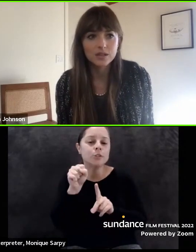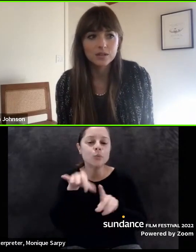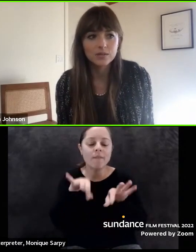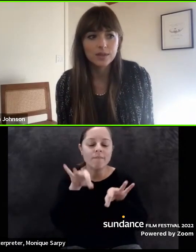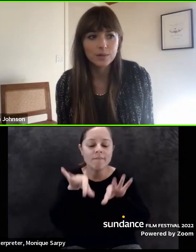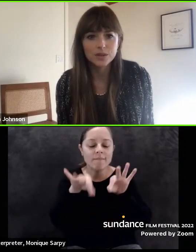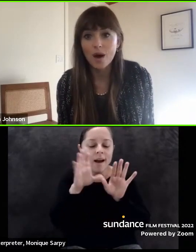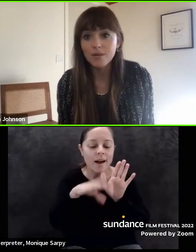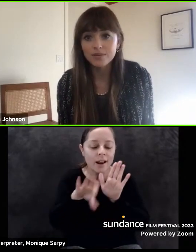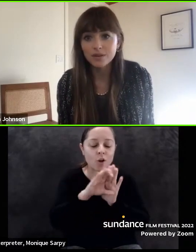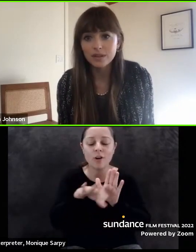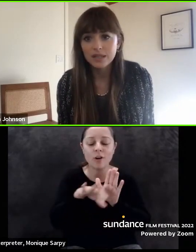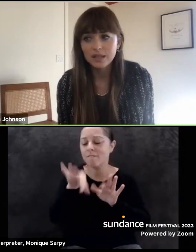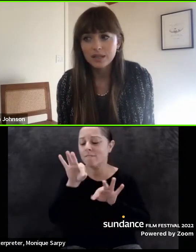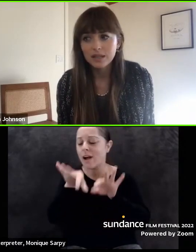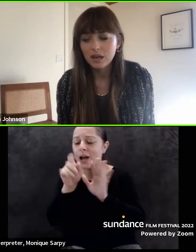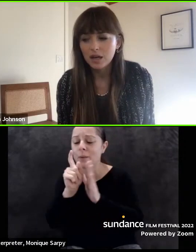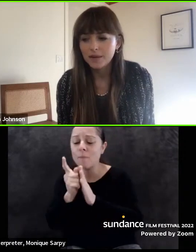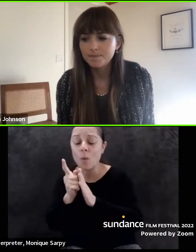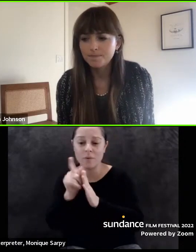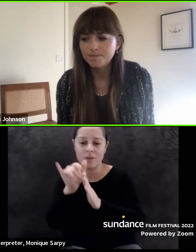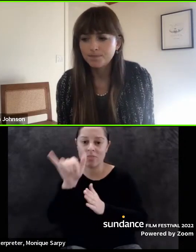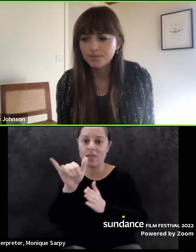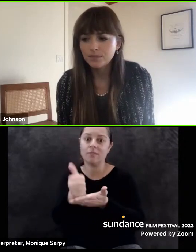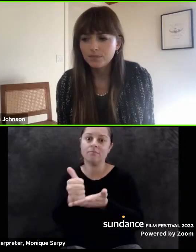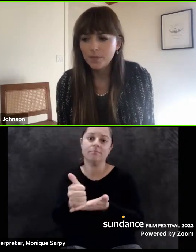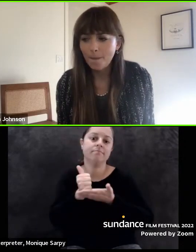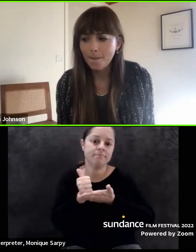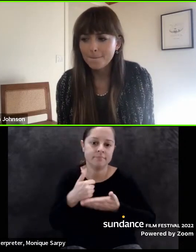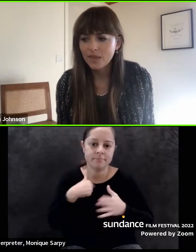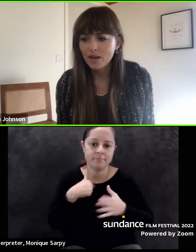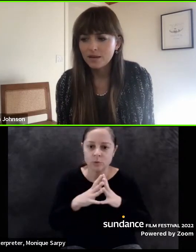that were so helpful. But